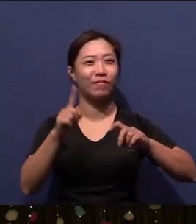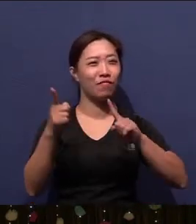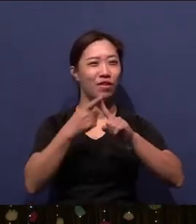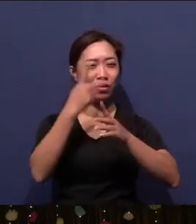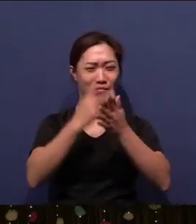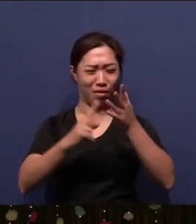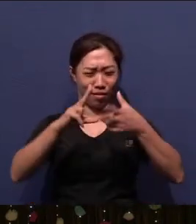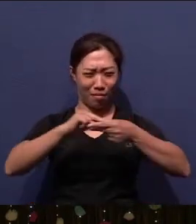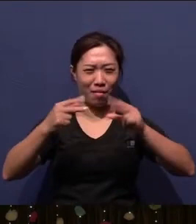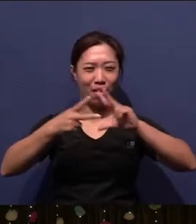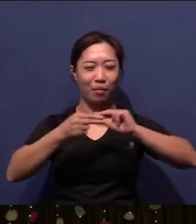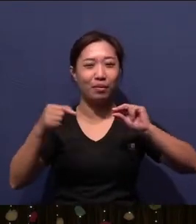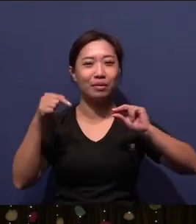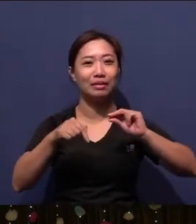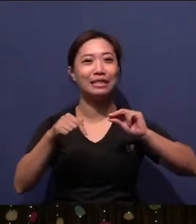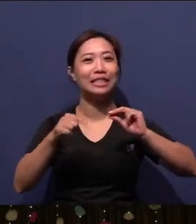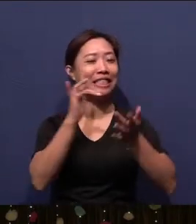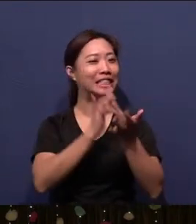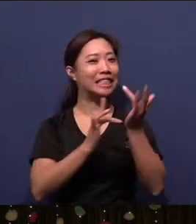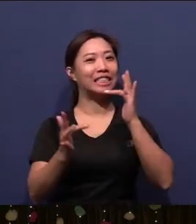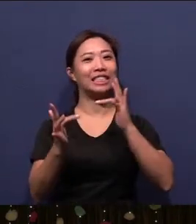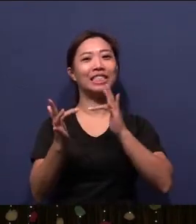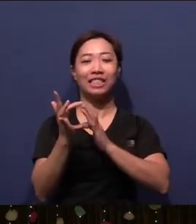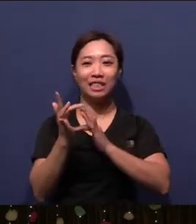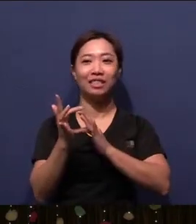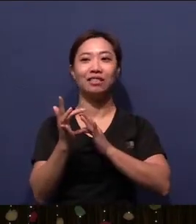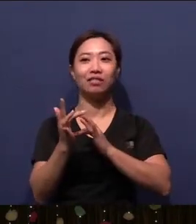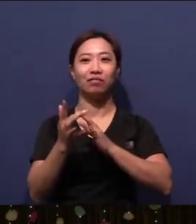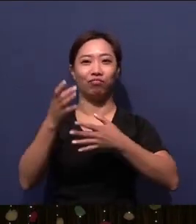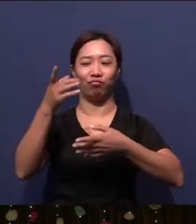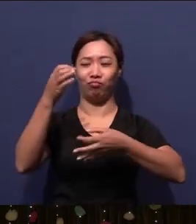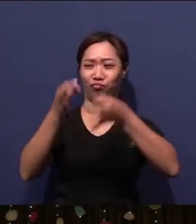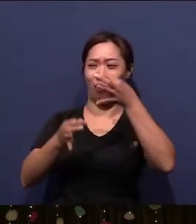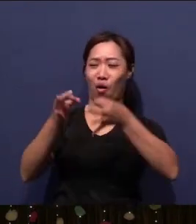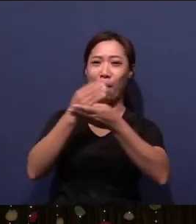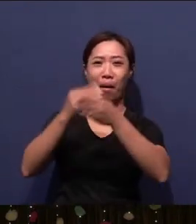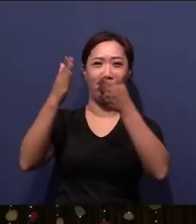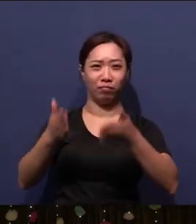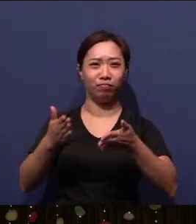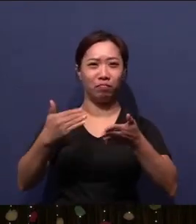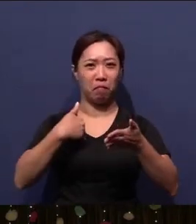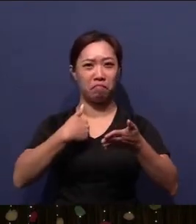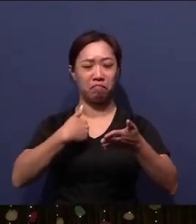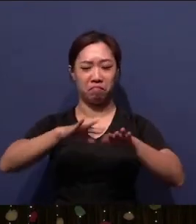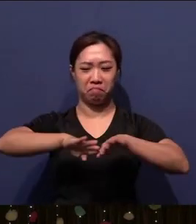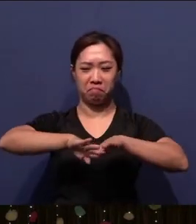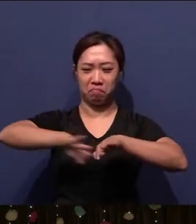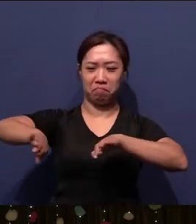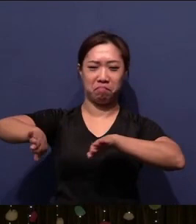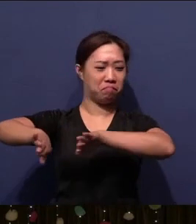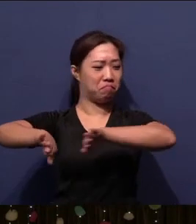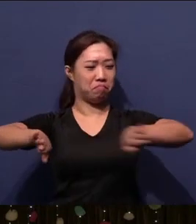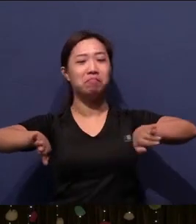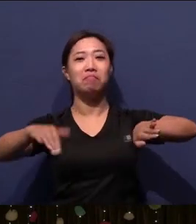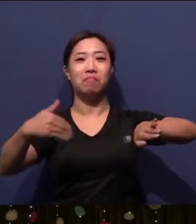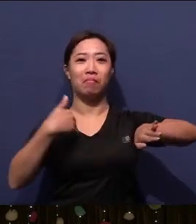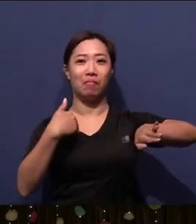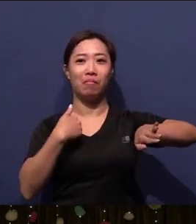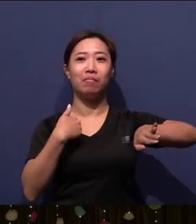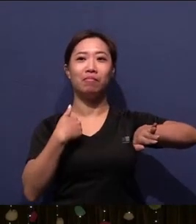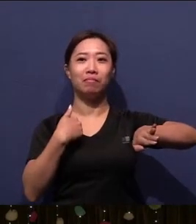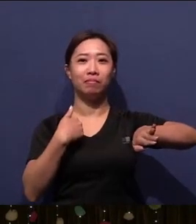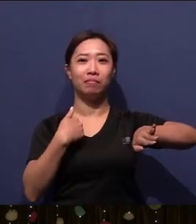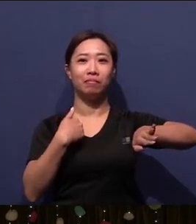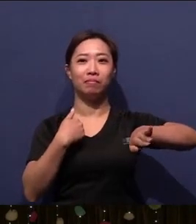parable itself that Jesus, that the judging Messiah separates. The judging Messiah